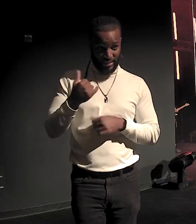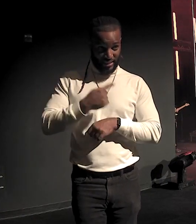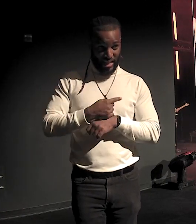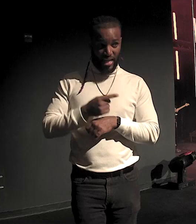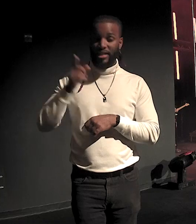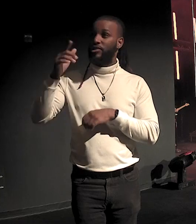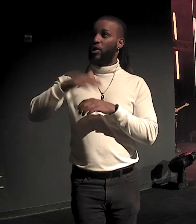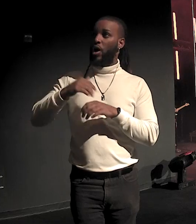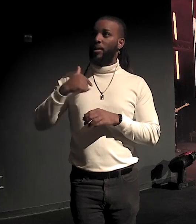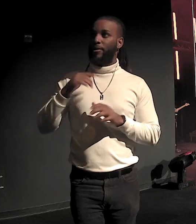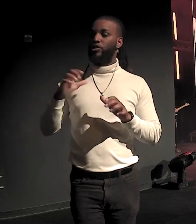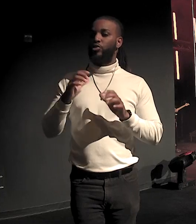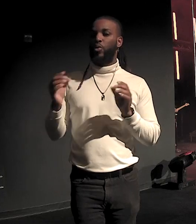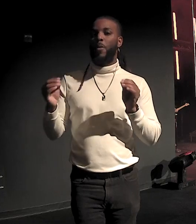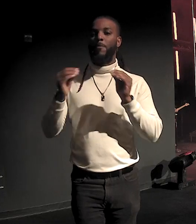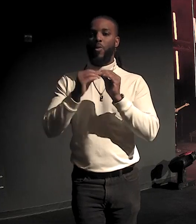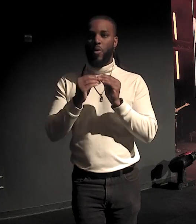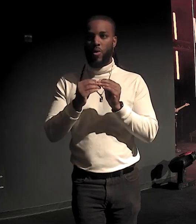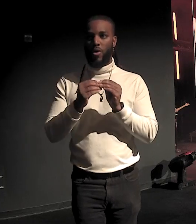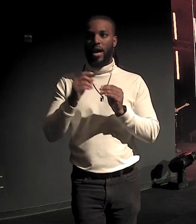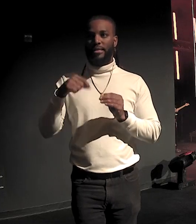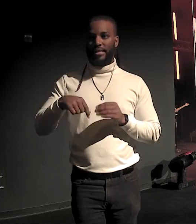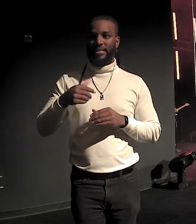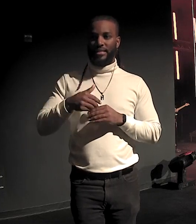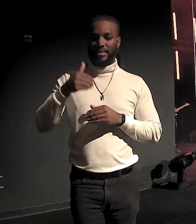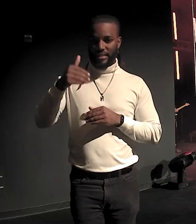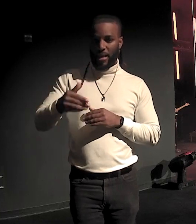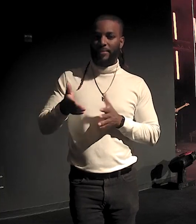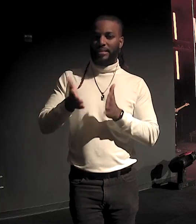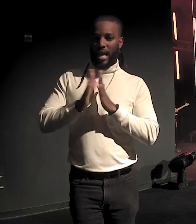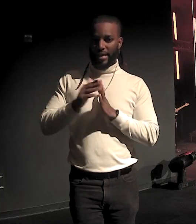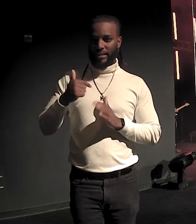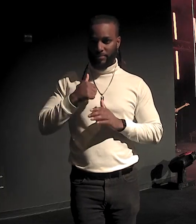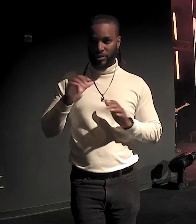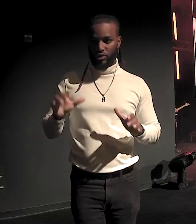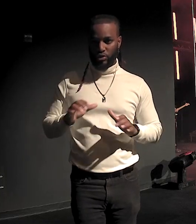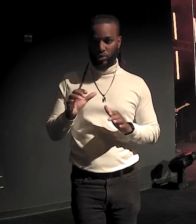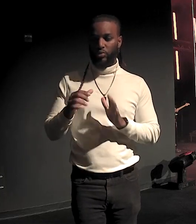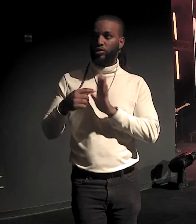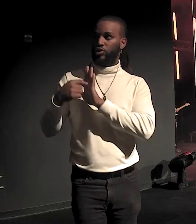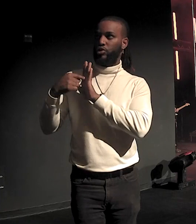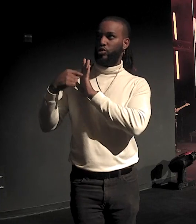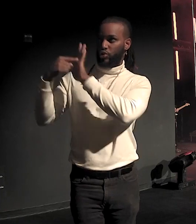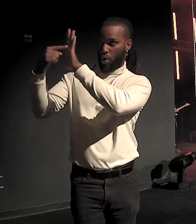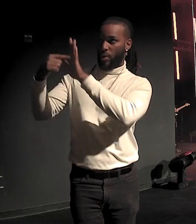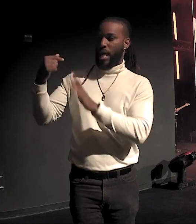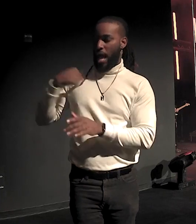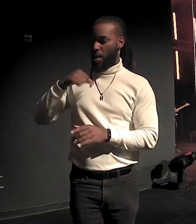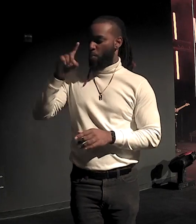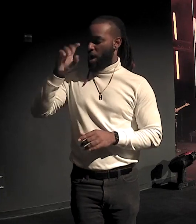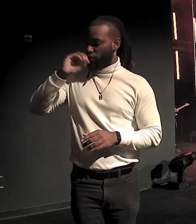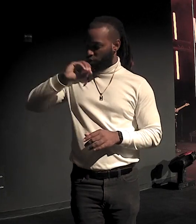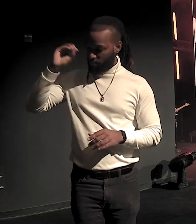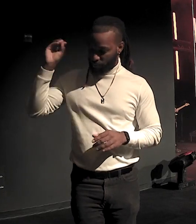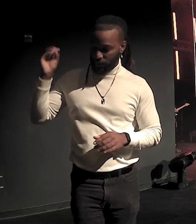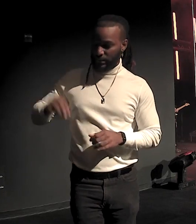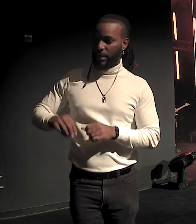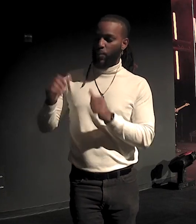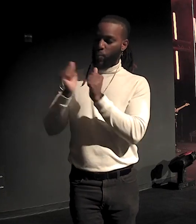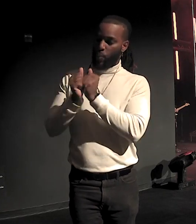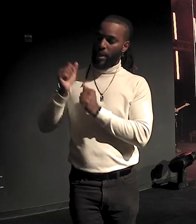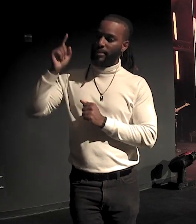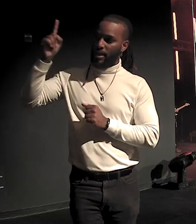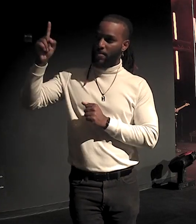he's calling me to do more. And this is the step that he's asked me to do to show me that I am 100% with